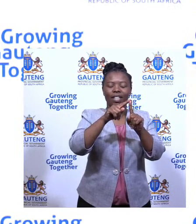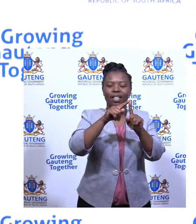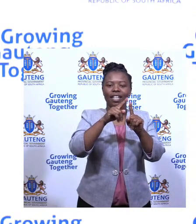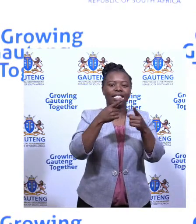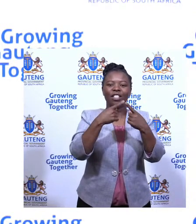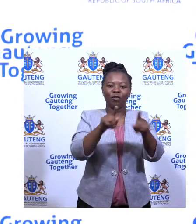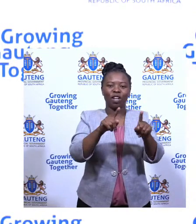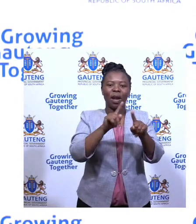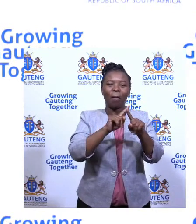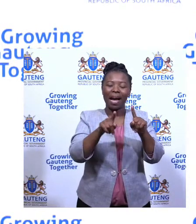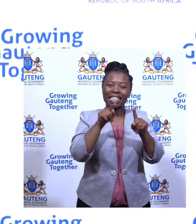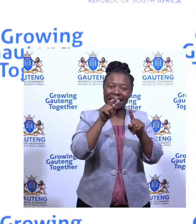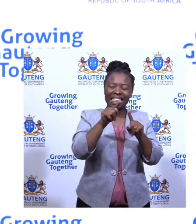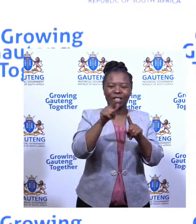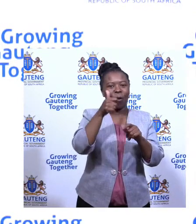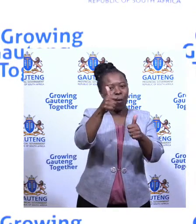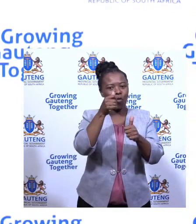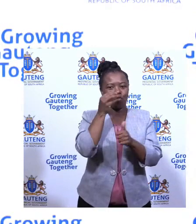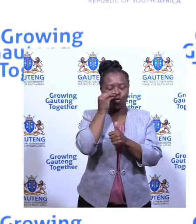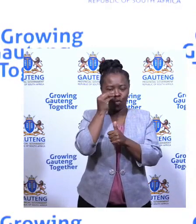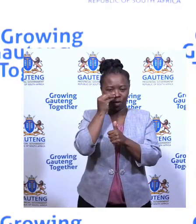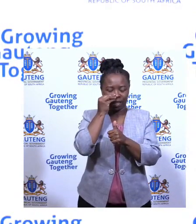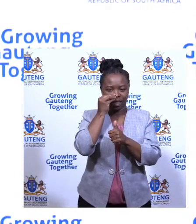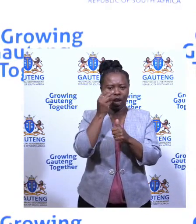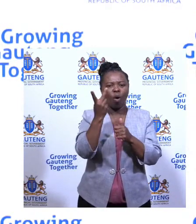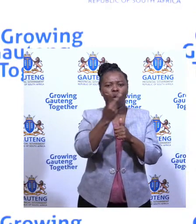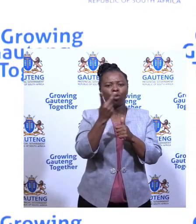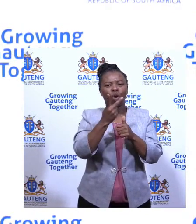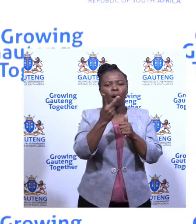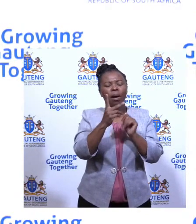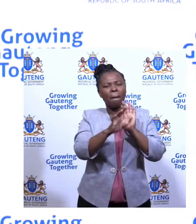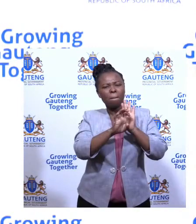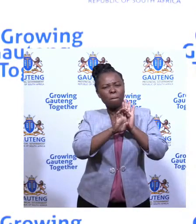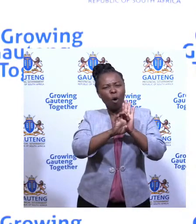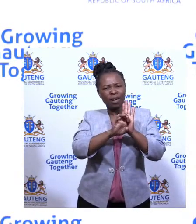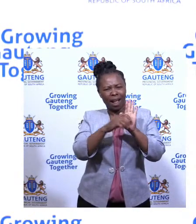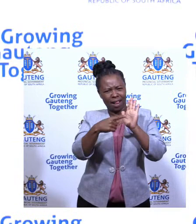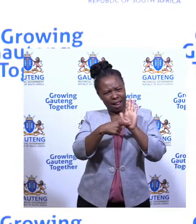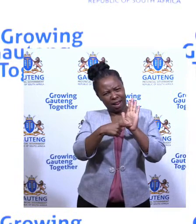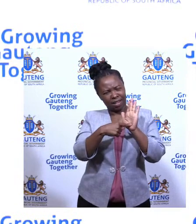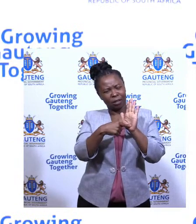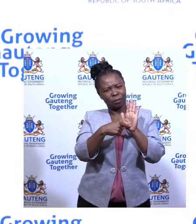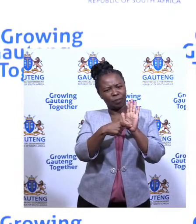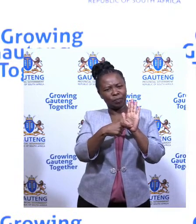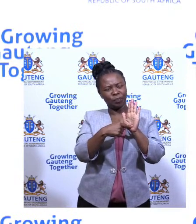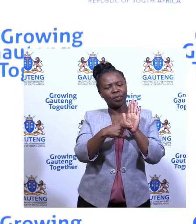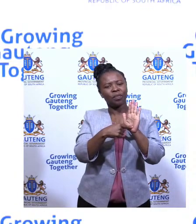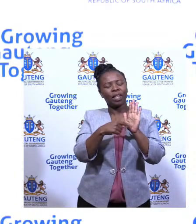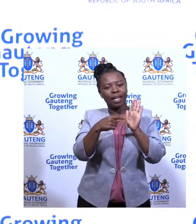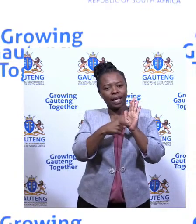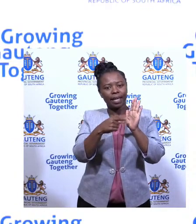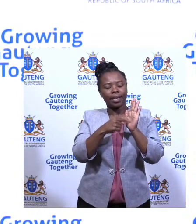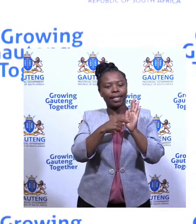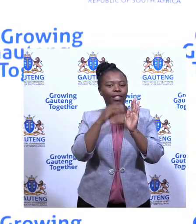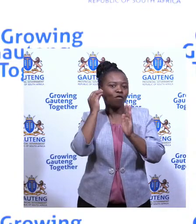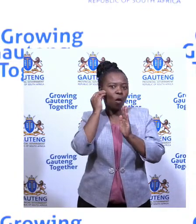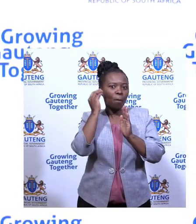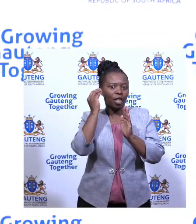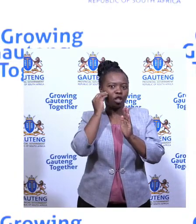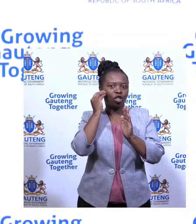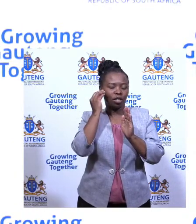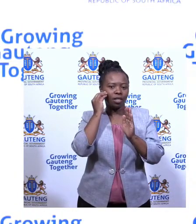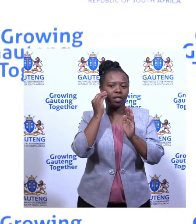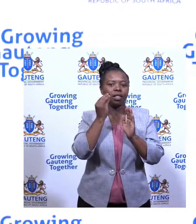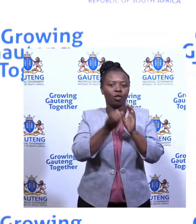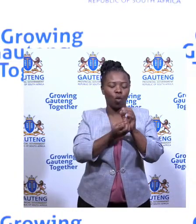And the model that Prof. Melado presented has factored in homegrown data. It's also